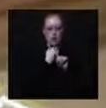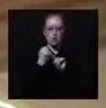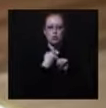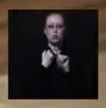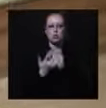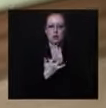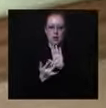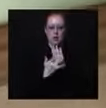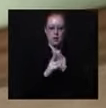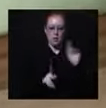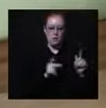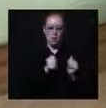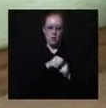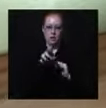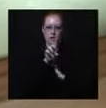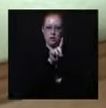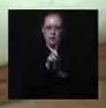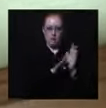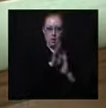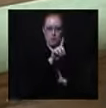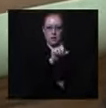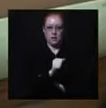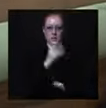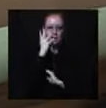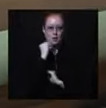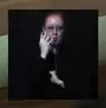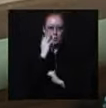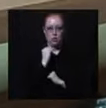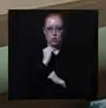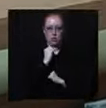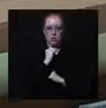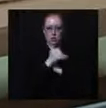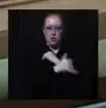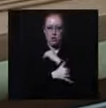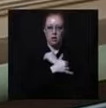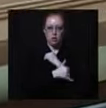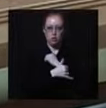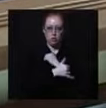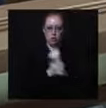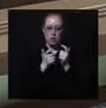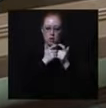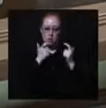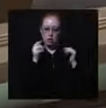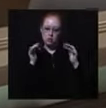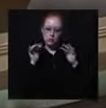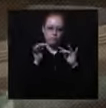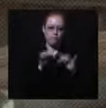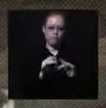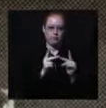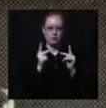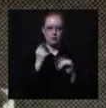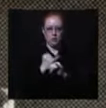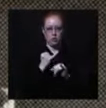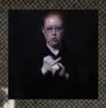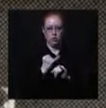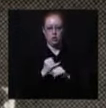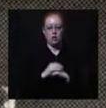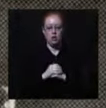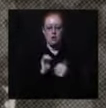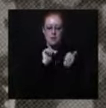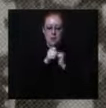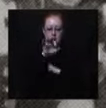neglect that people with developmental disabilities were experiencing throughout the country in those large congregate facilities. Following passage of